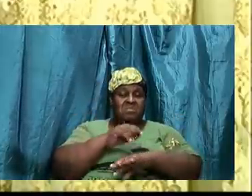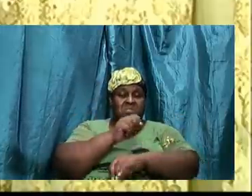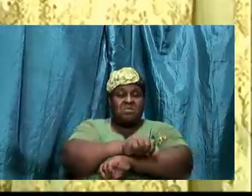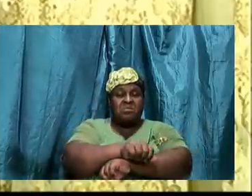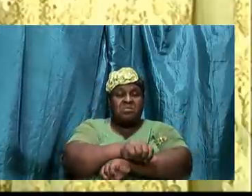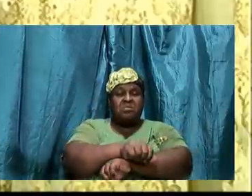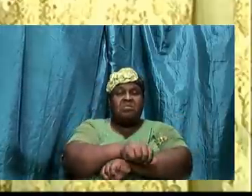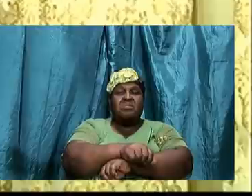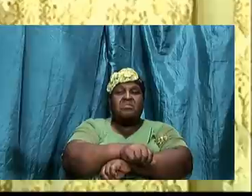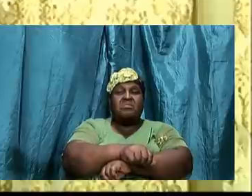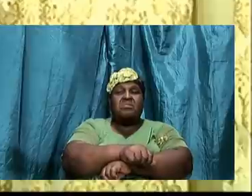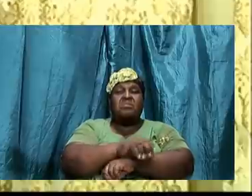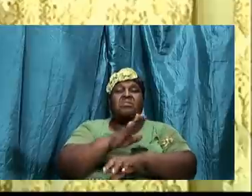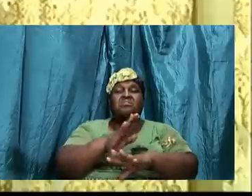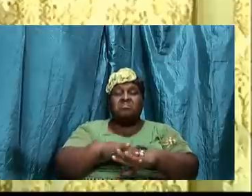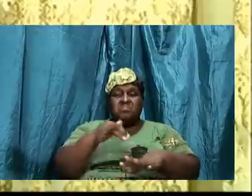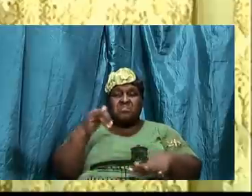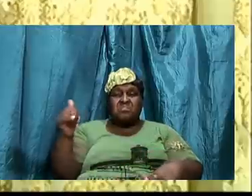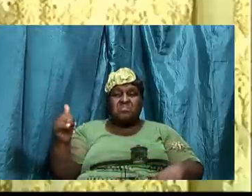And then there is what we call the